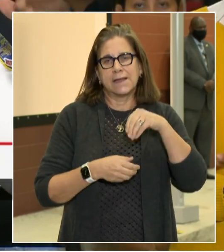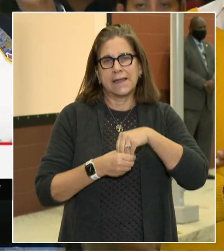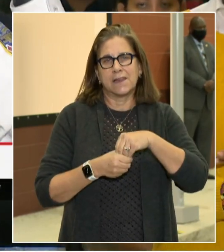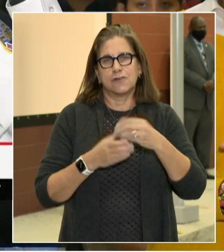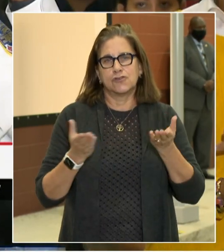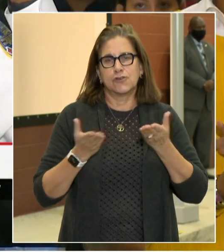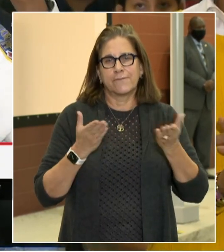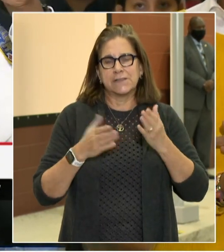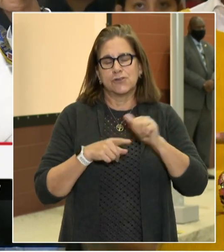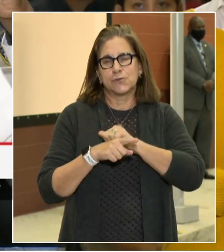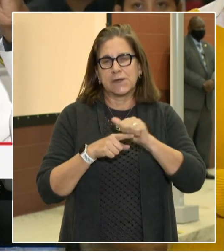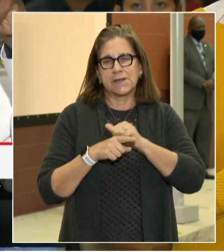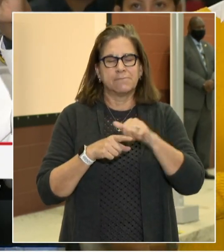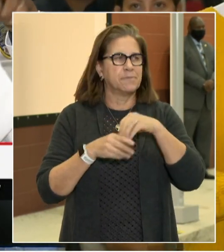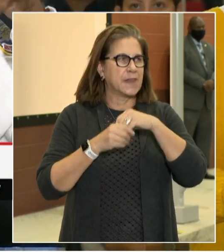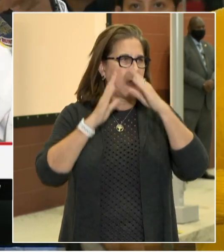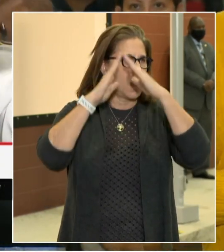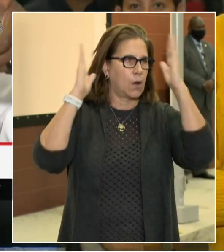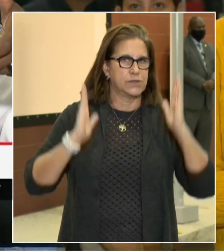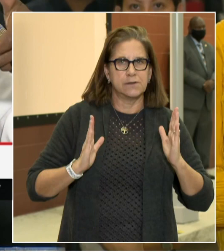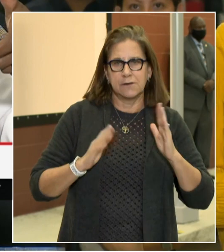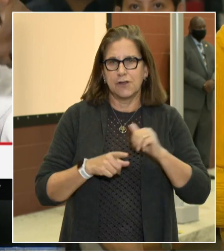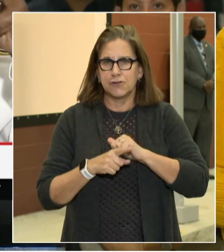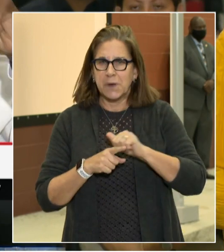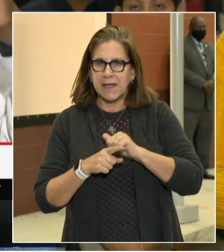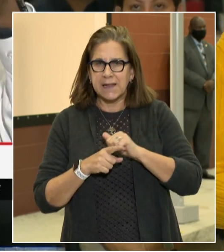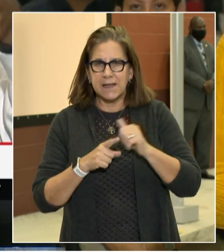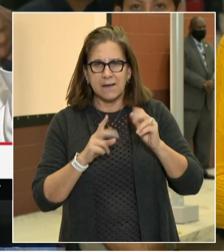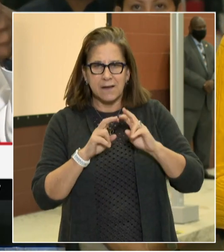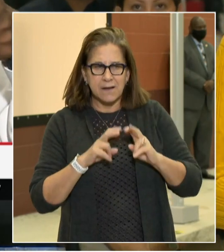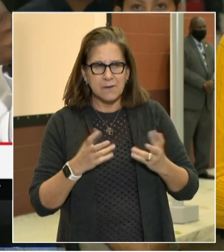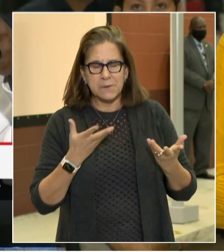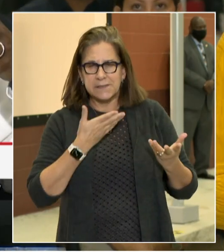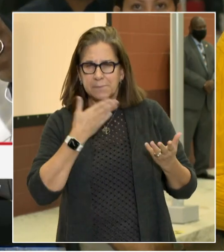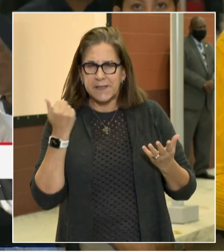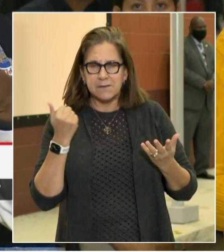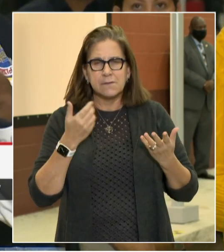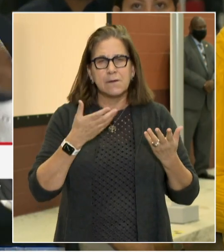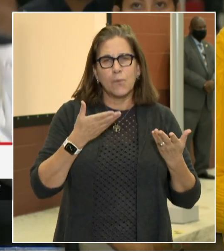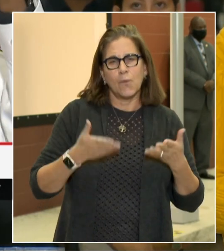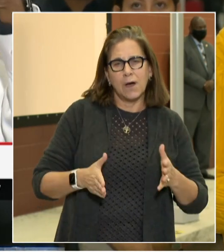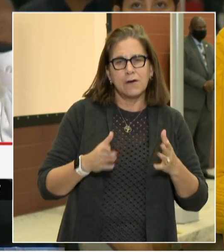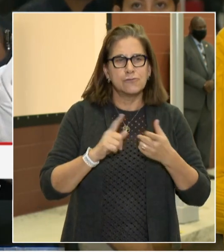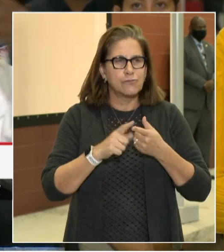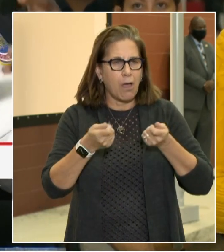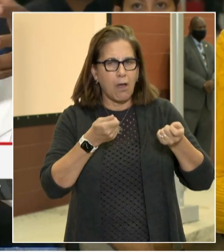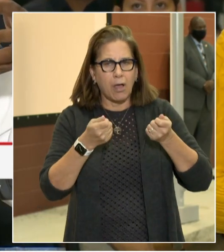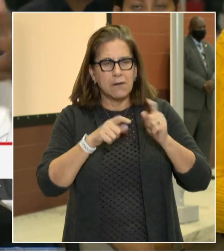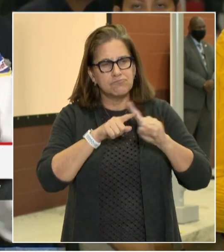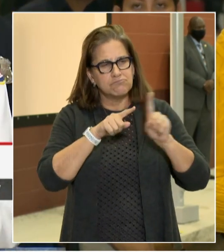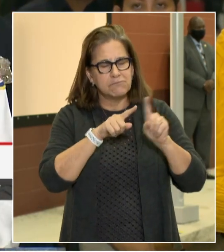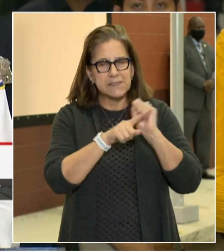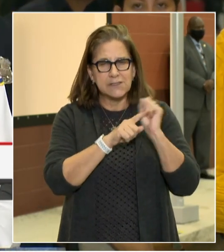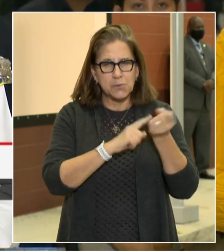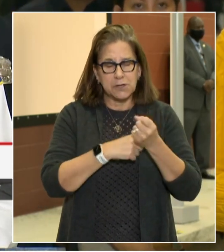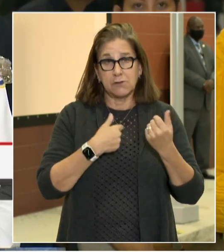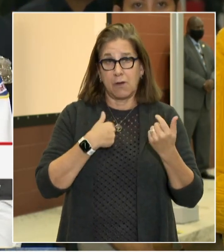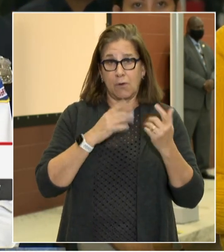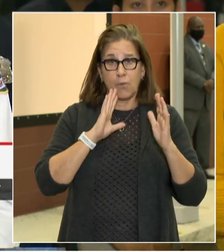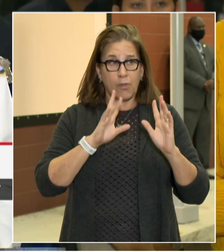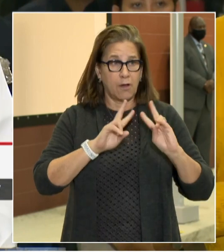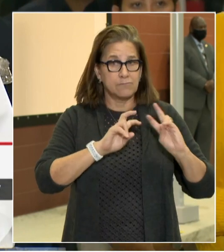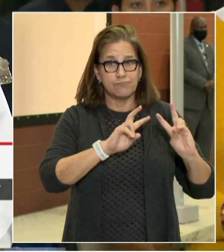out of the way, really kind of assess, okay, what's the best way moving forward? Should we, now that everyone has had it, is there a